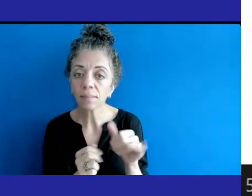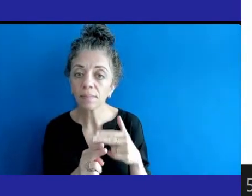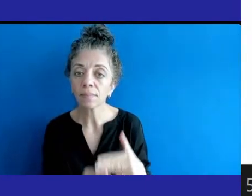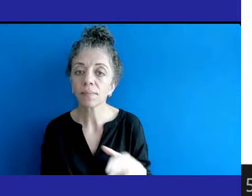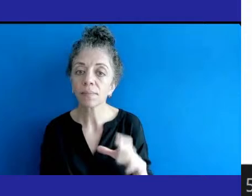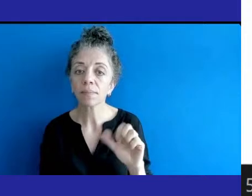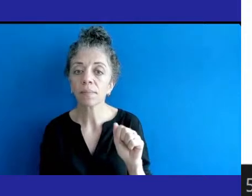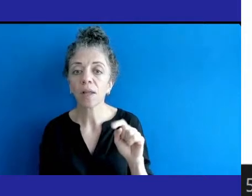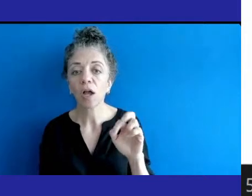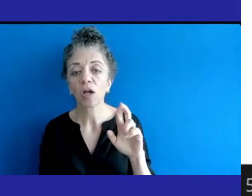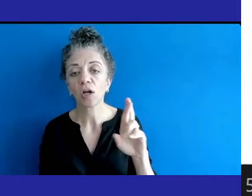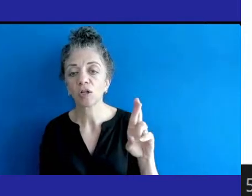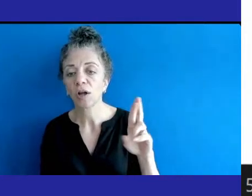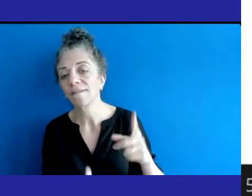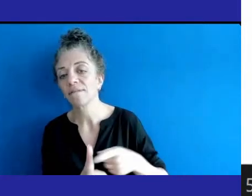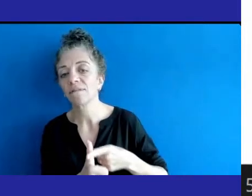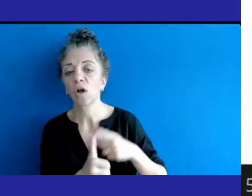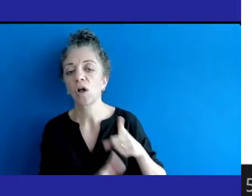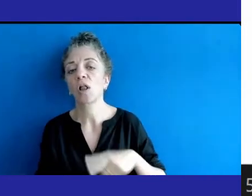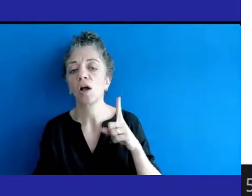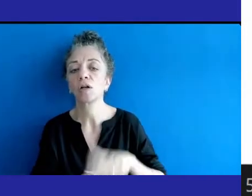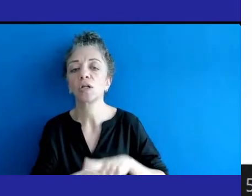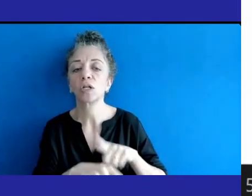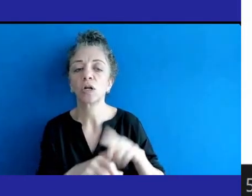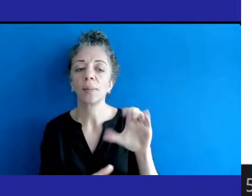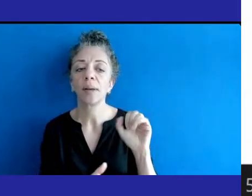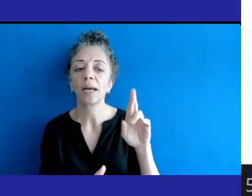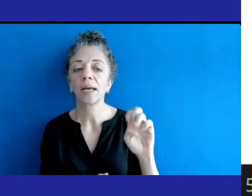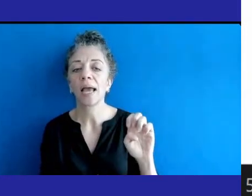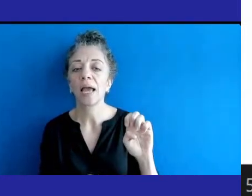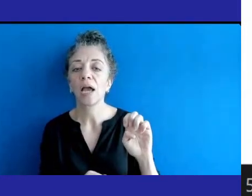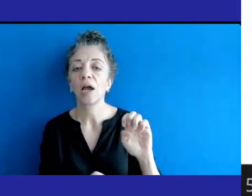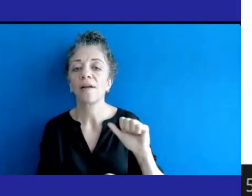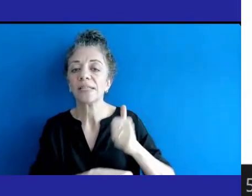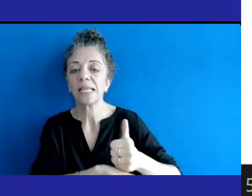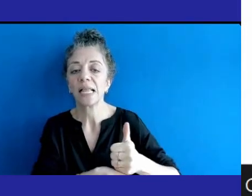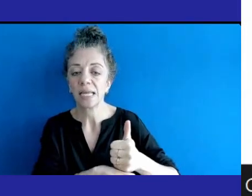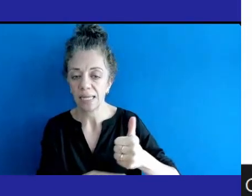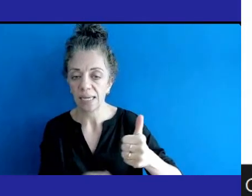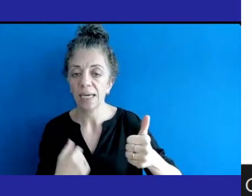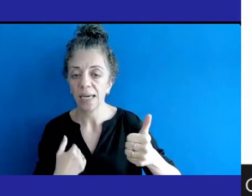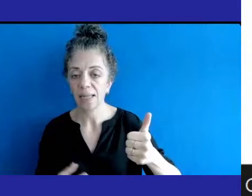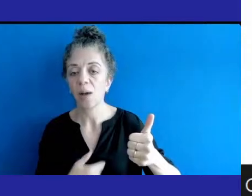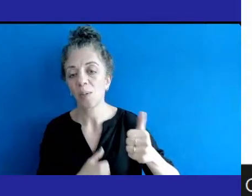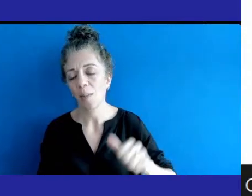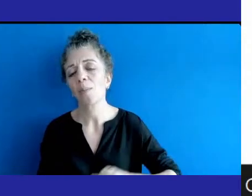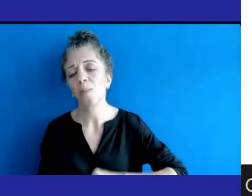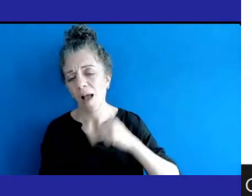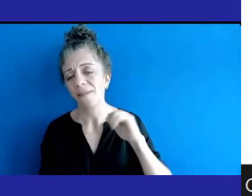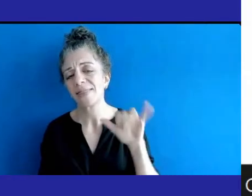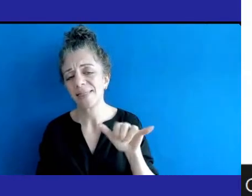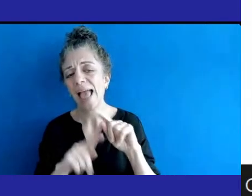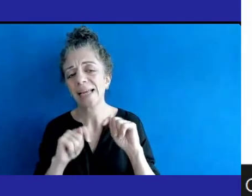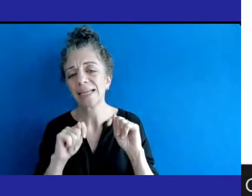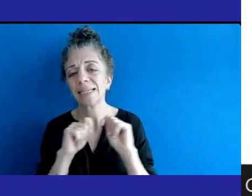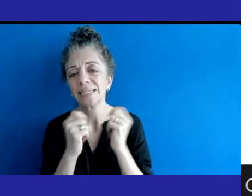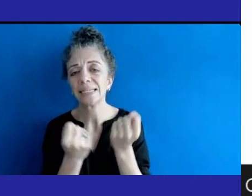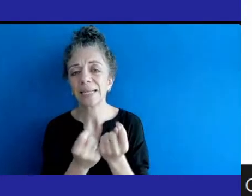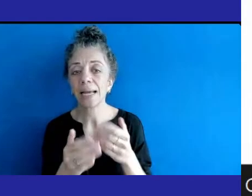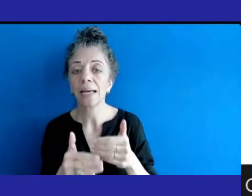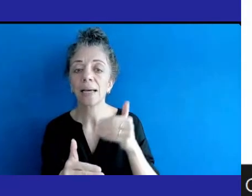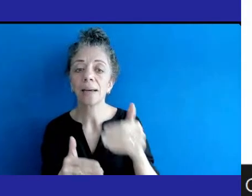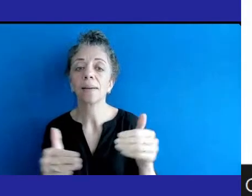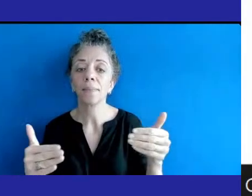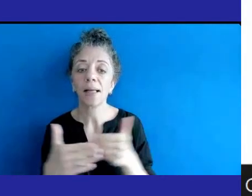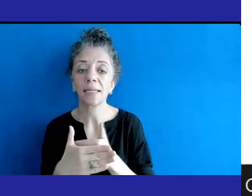facility nationwide to receive this designation. We're really proud of the Carter team. Next slide. You see here frontline staff,